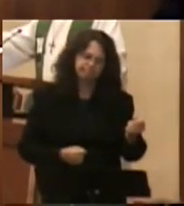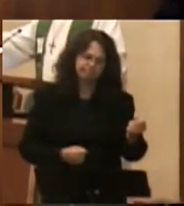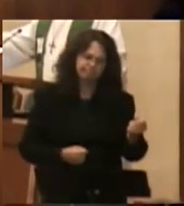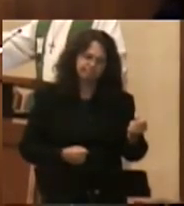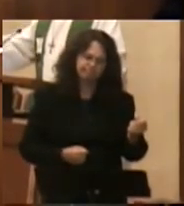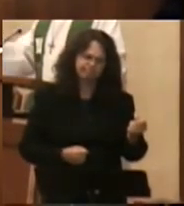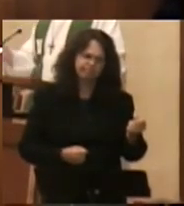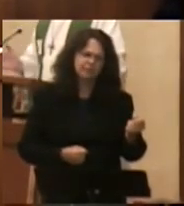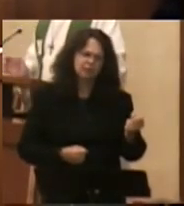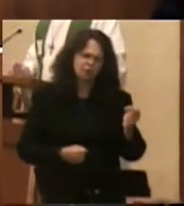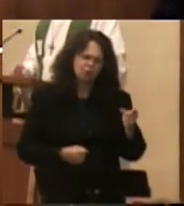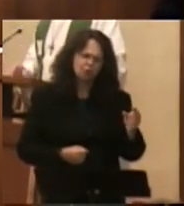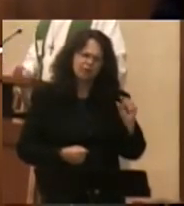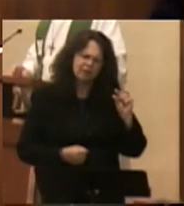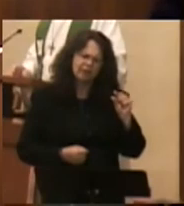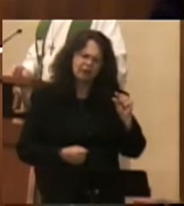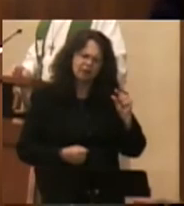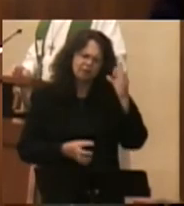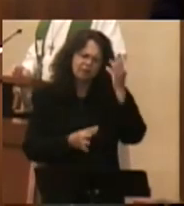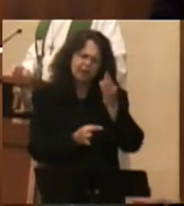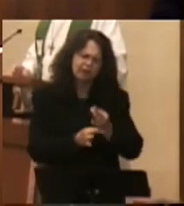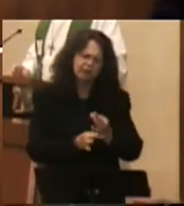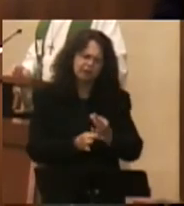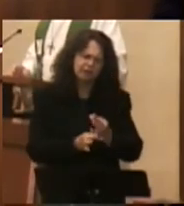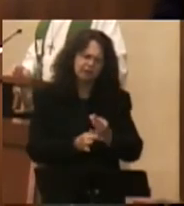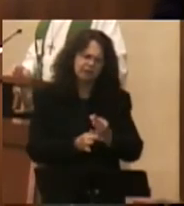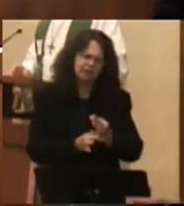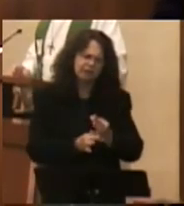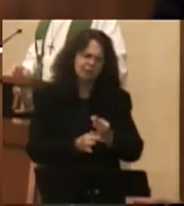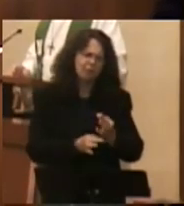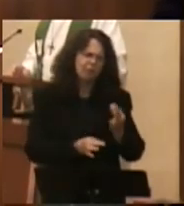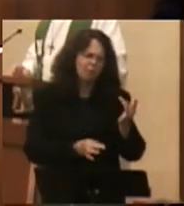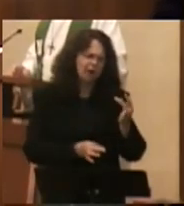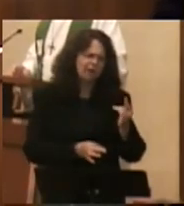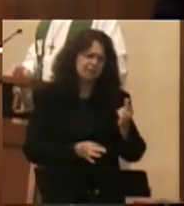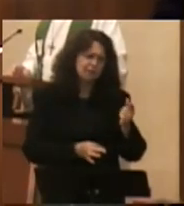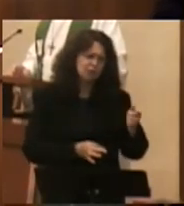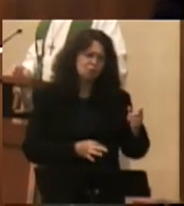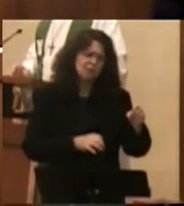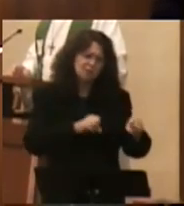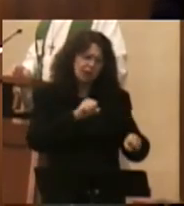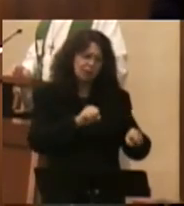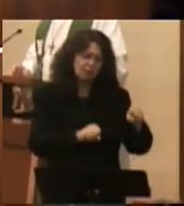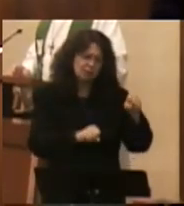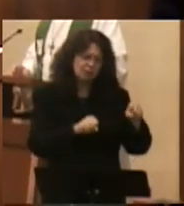"You of little faith, why did you doubt?"